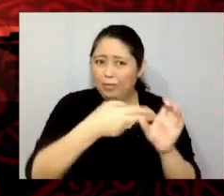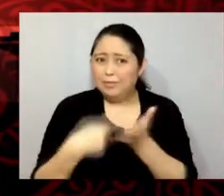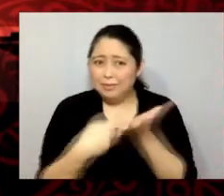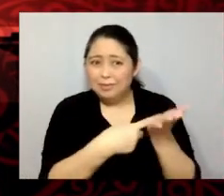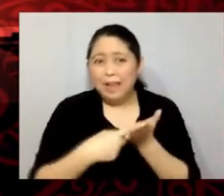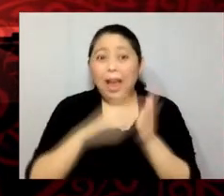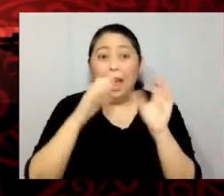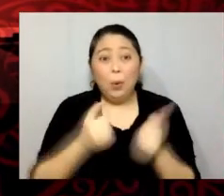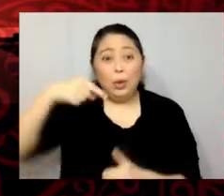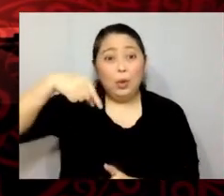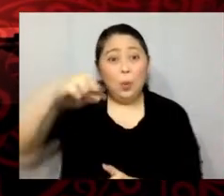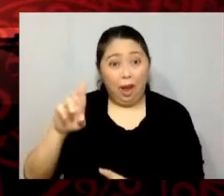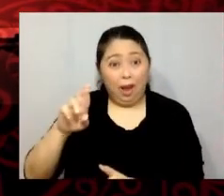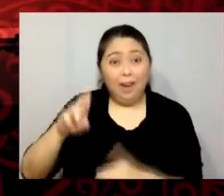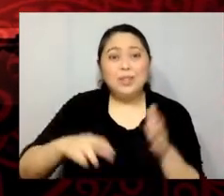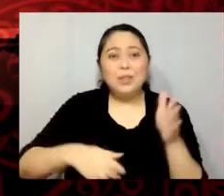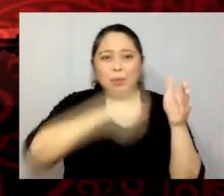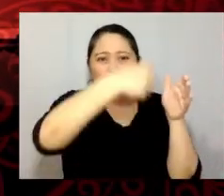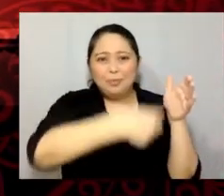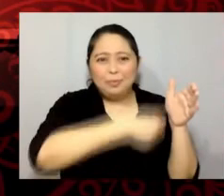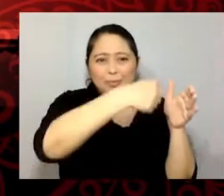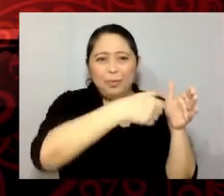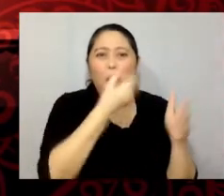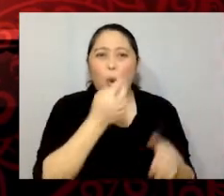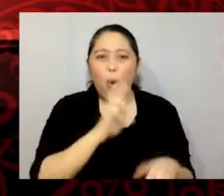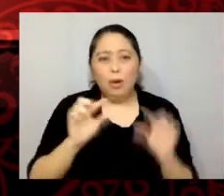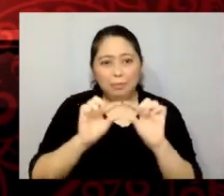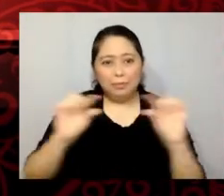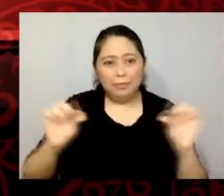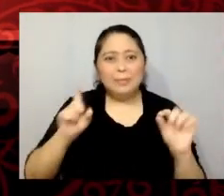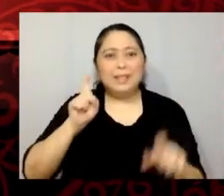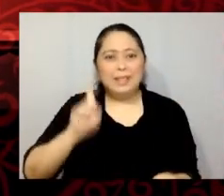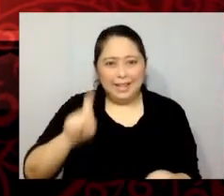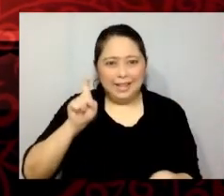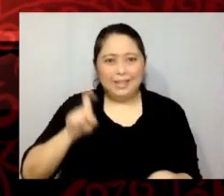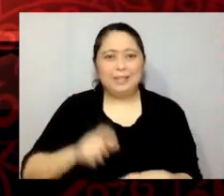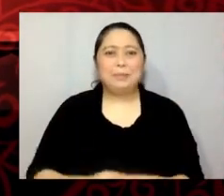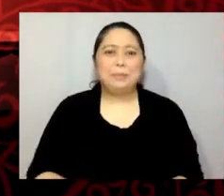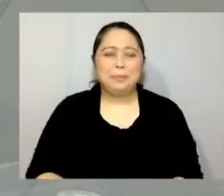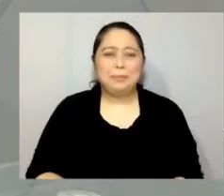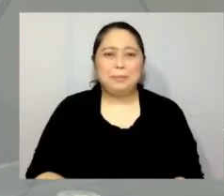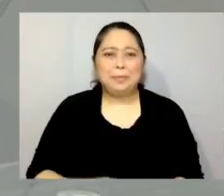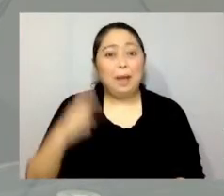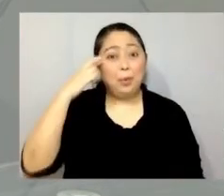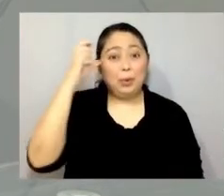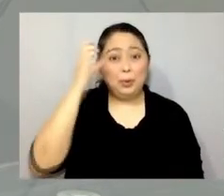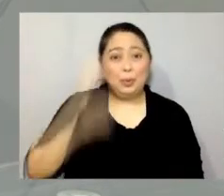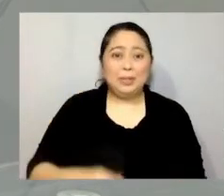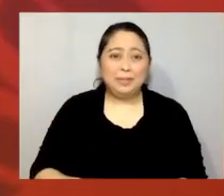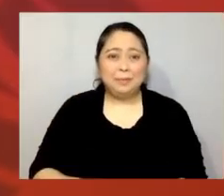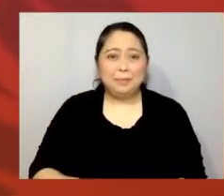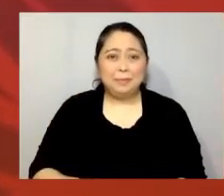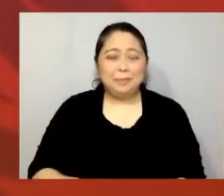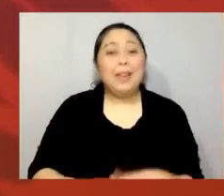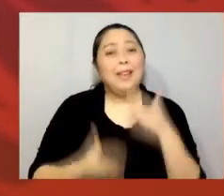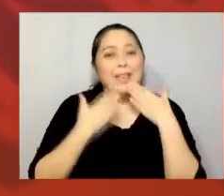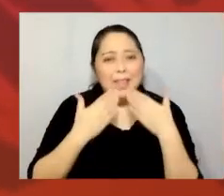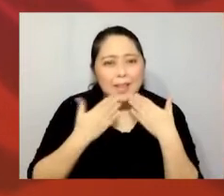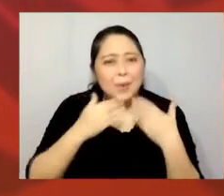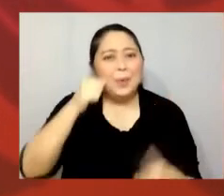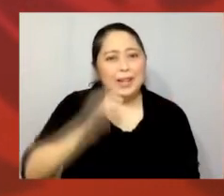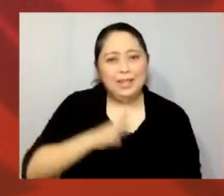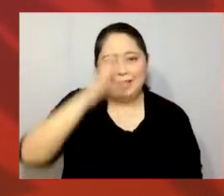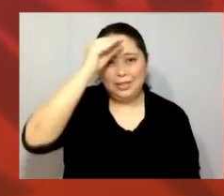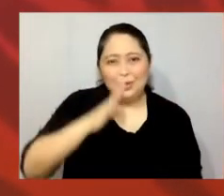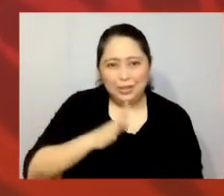by scanning the QR code you see on your screens or by clicking the quick survey link below. I'm Ron Cruz. And thank you,